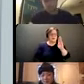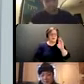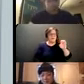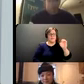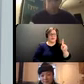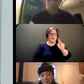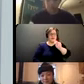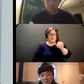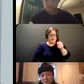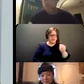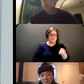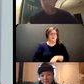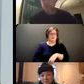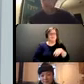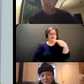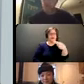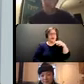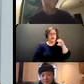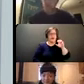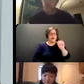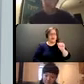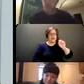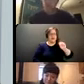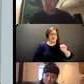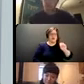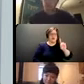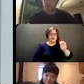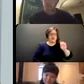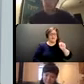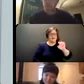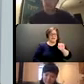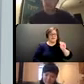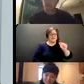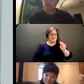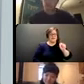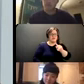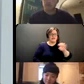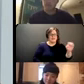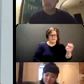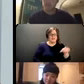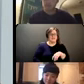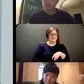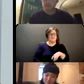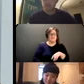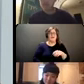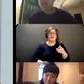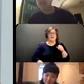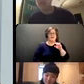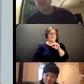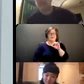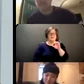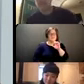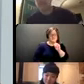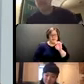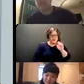and the Métis Nation. I personally am coming to this meeting from Mokinsis in Treaty 7 territory. As a public art organization,